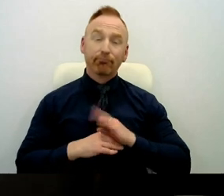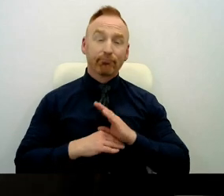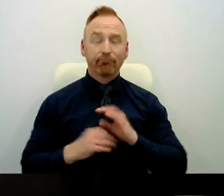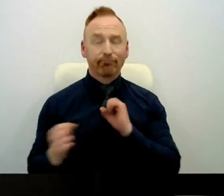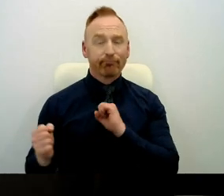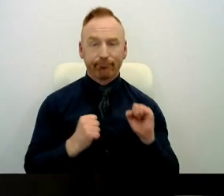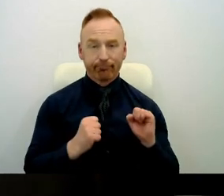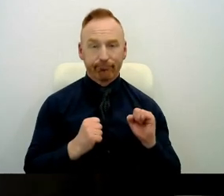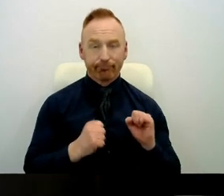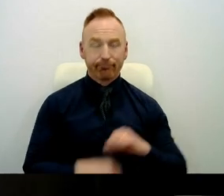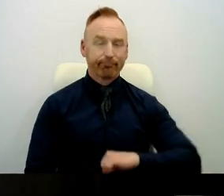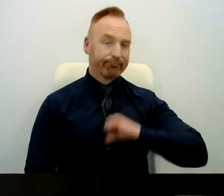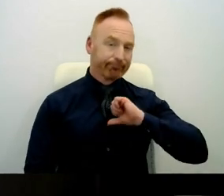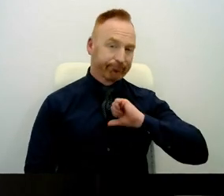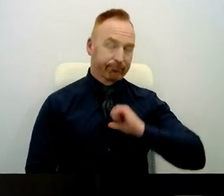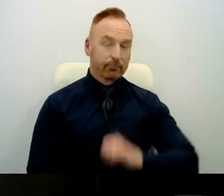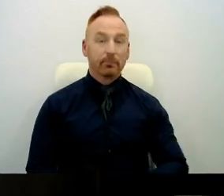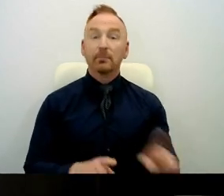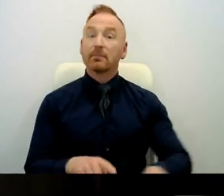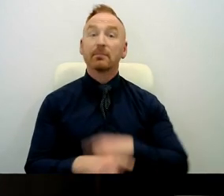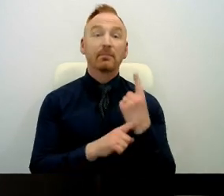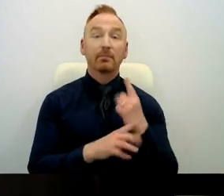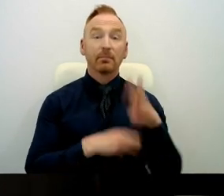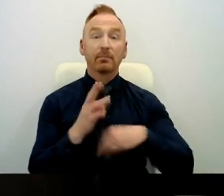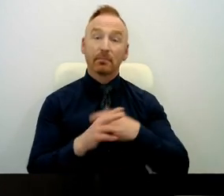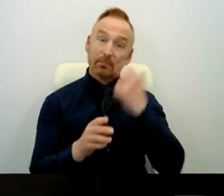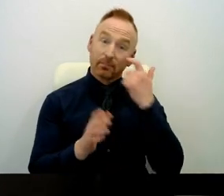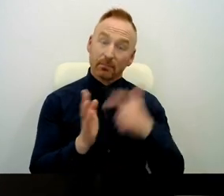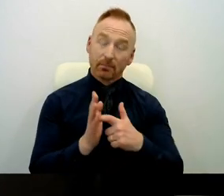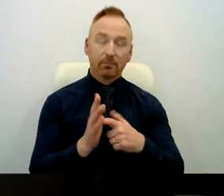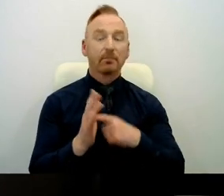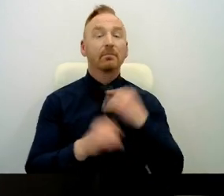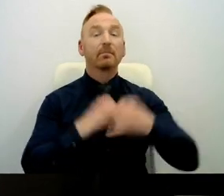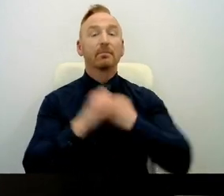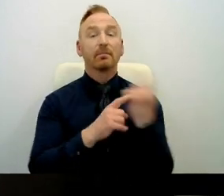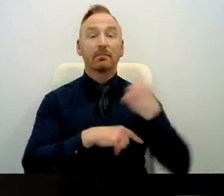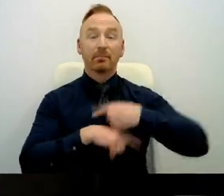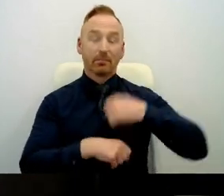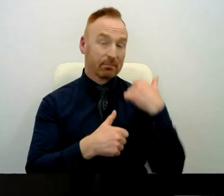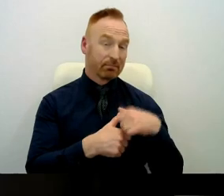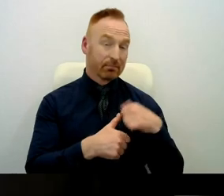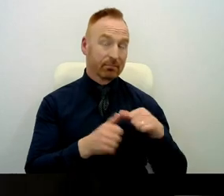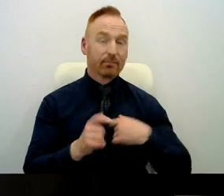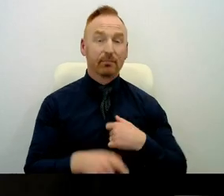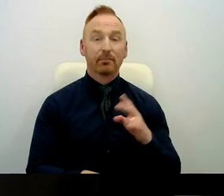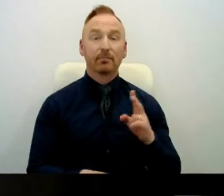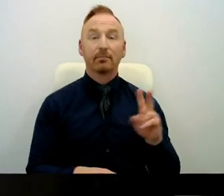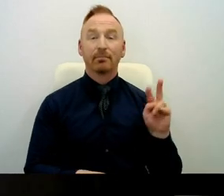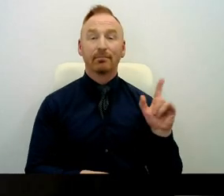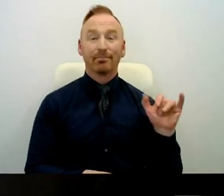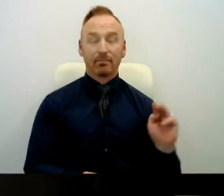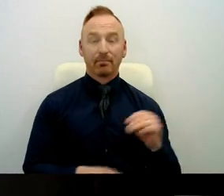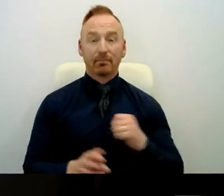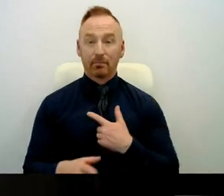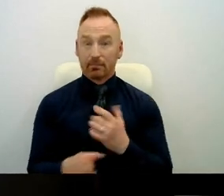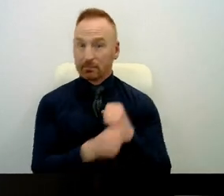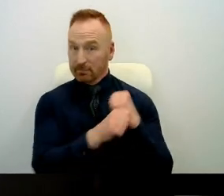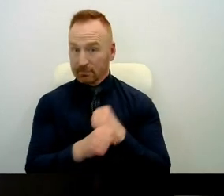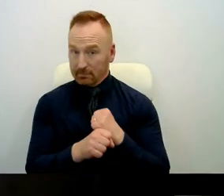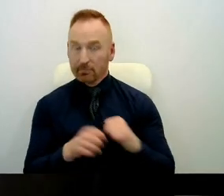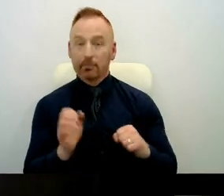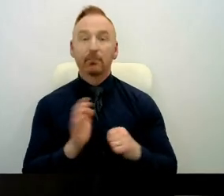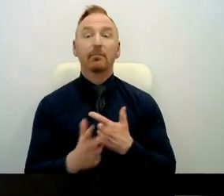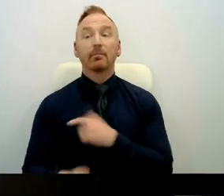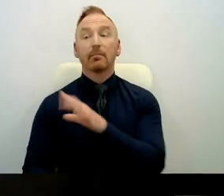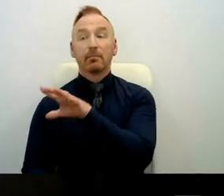and strength. Today, the world commemorates the International Day of Remembrance of the Victims of Slavery and the Transatlantic